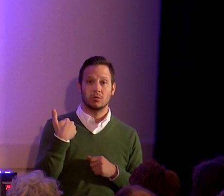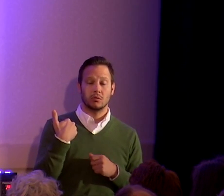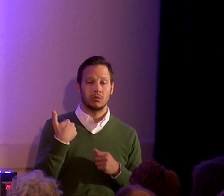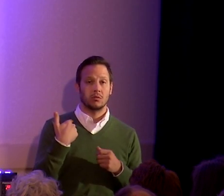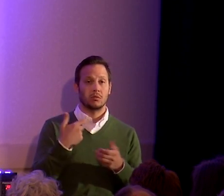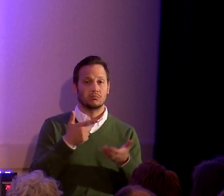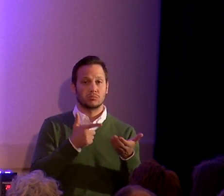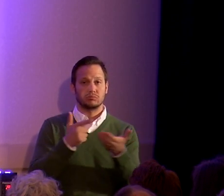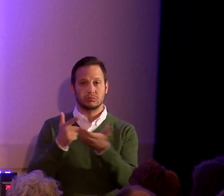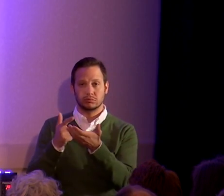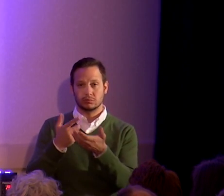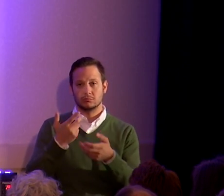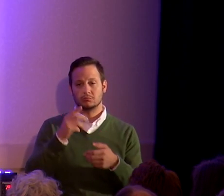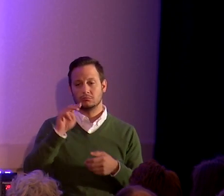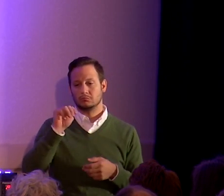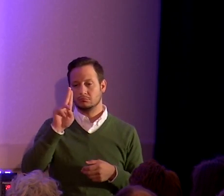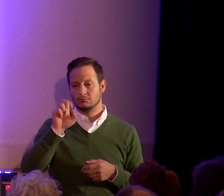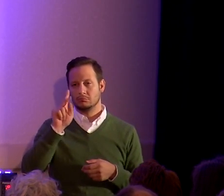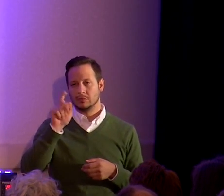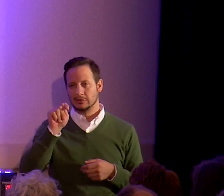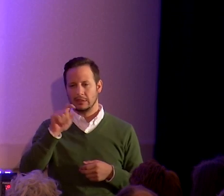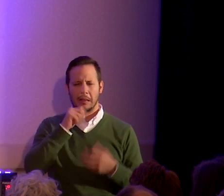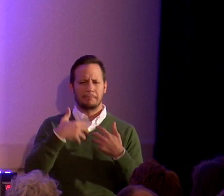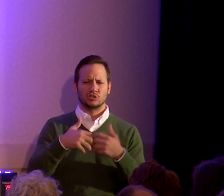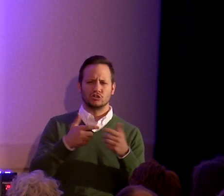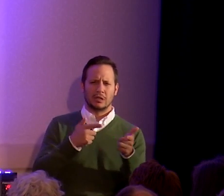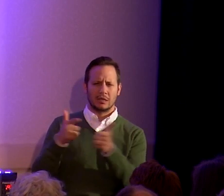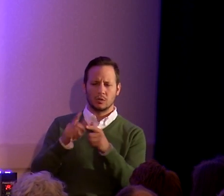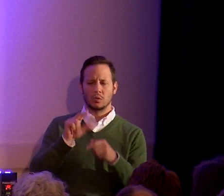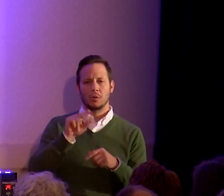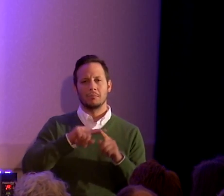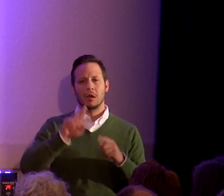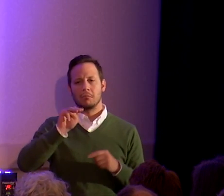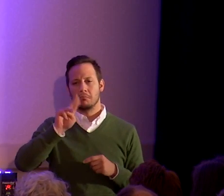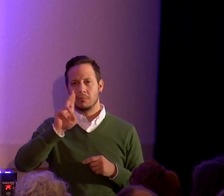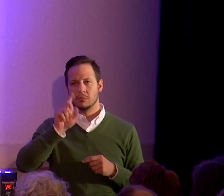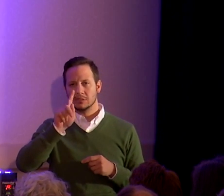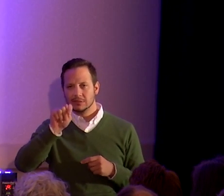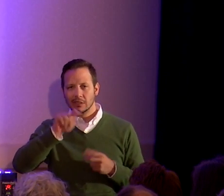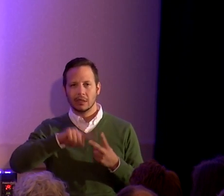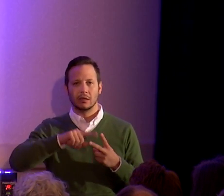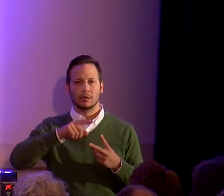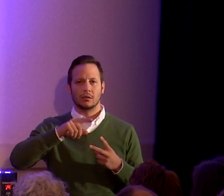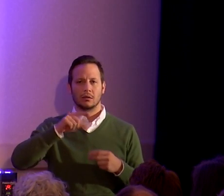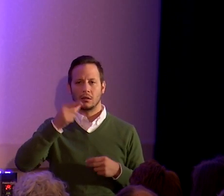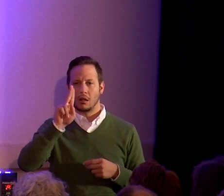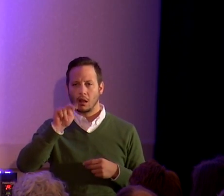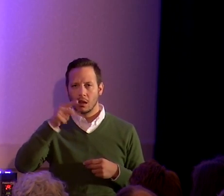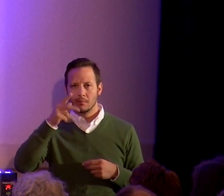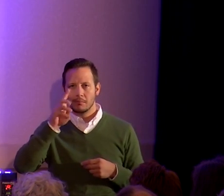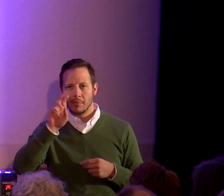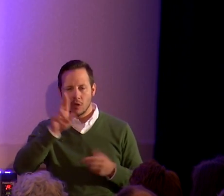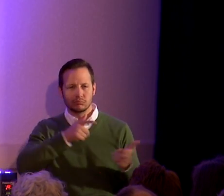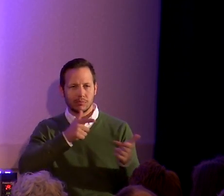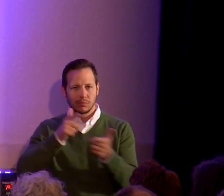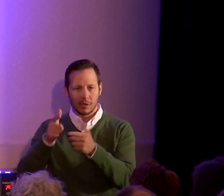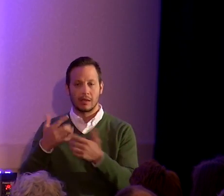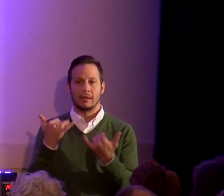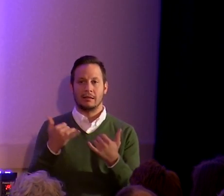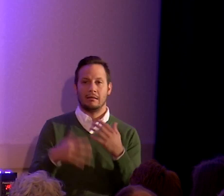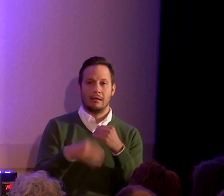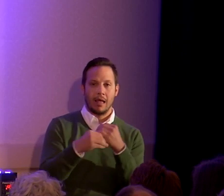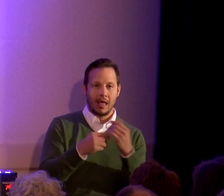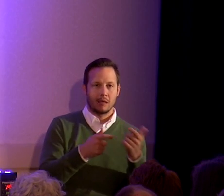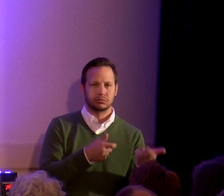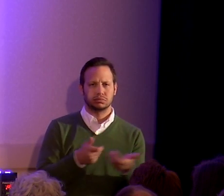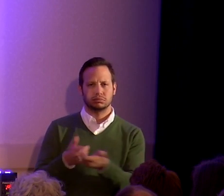machine guns and muskets and we have muskets, cannons, gunpowder. We're starting to blow each other up. Then we have napalm, we have machine